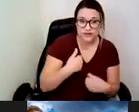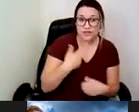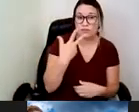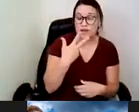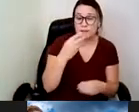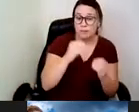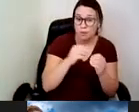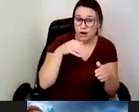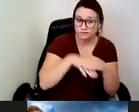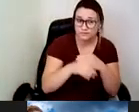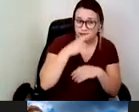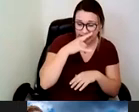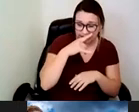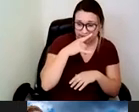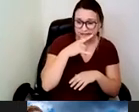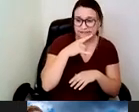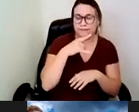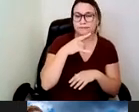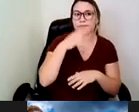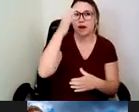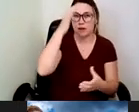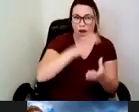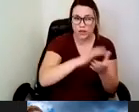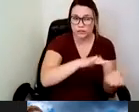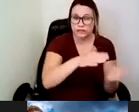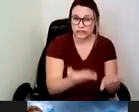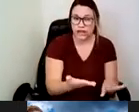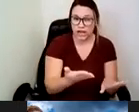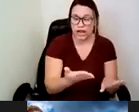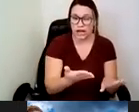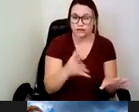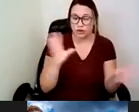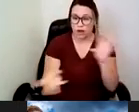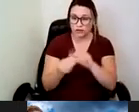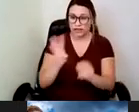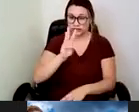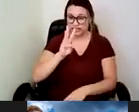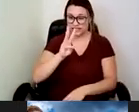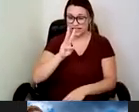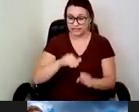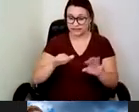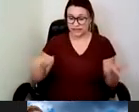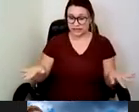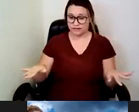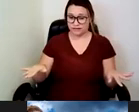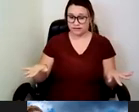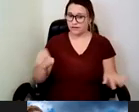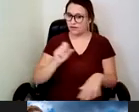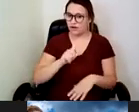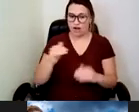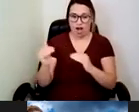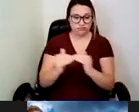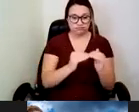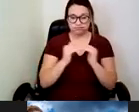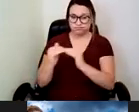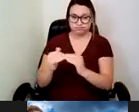children. Husband had died at that point, and there were 6 children. They all stood equal. They were all half